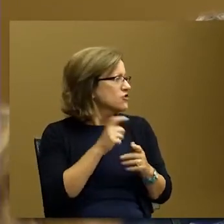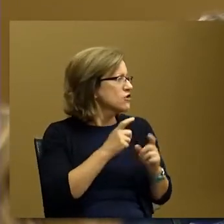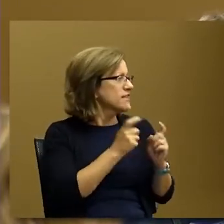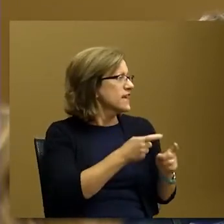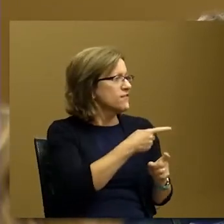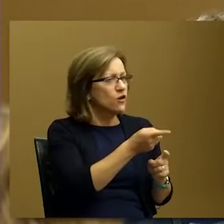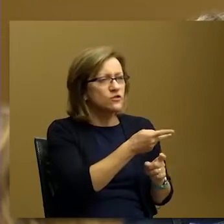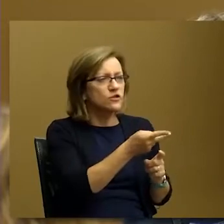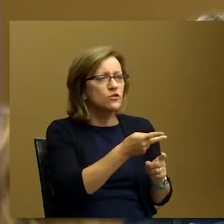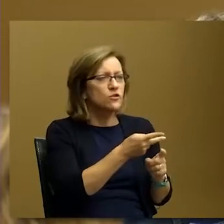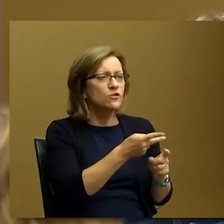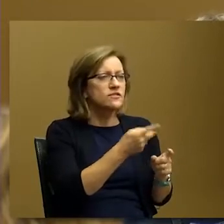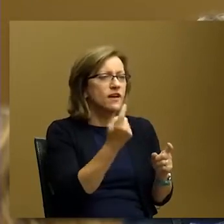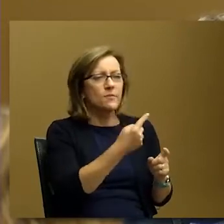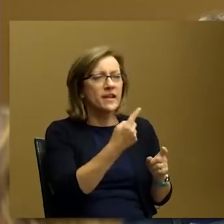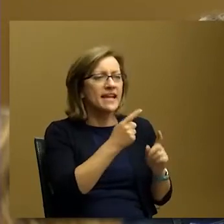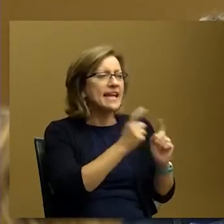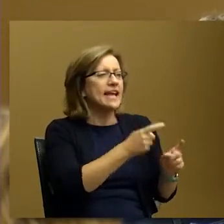way.